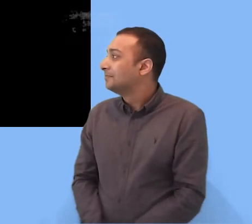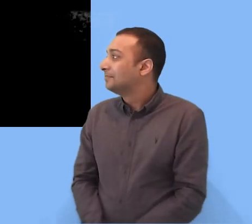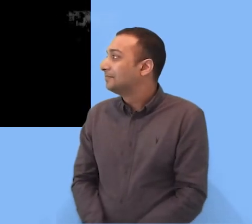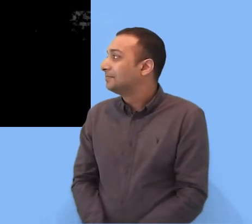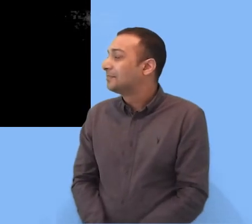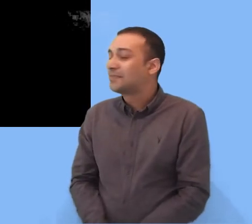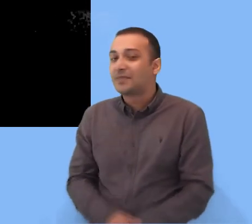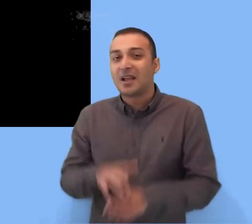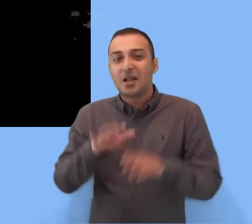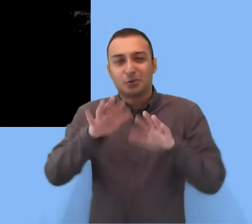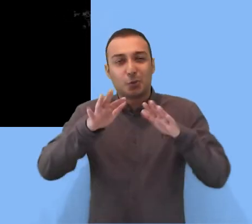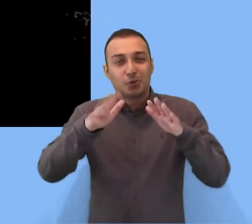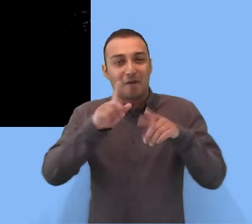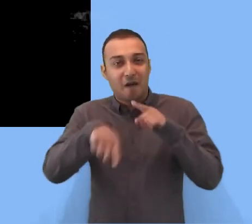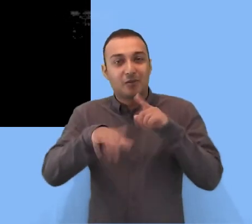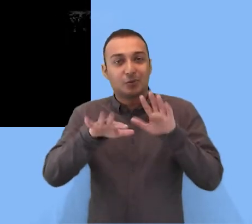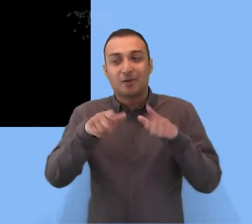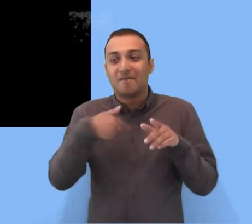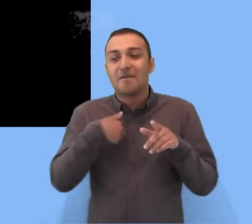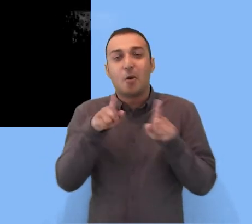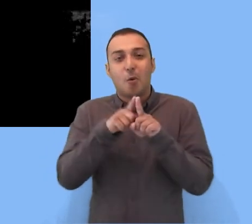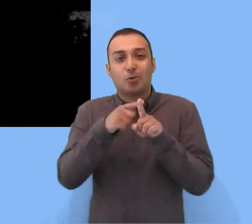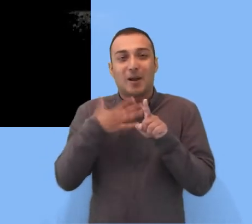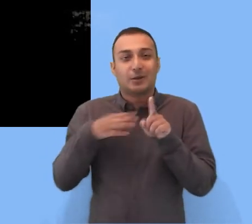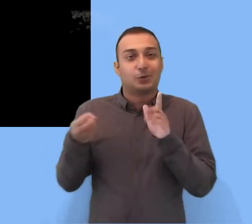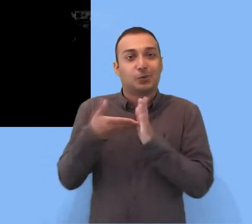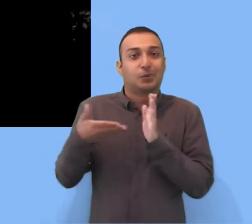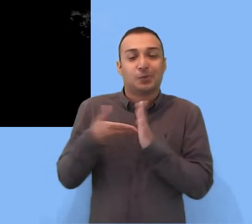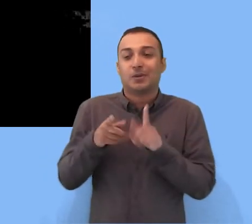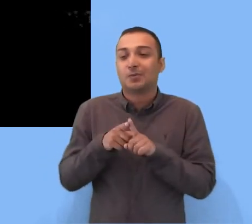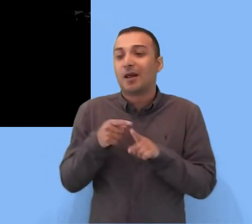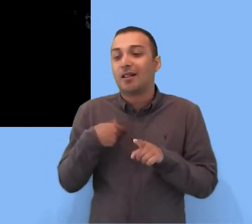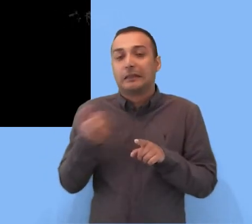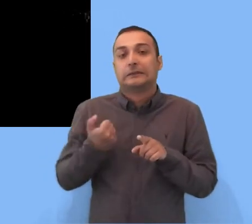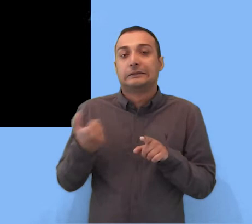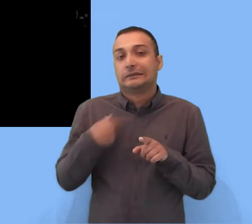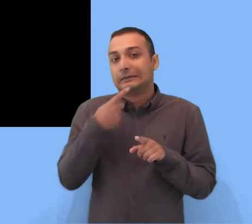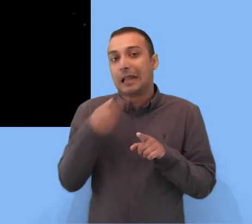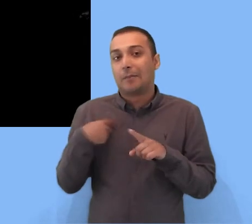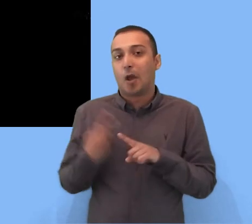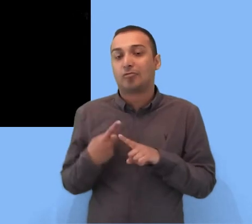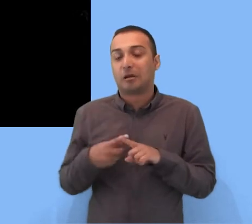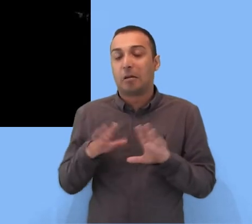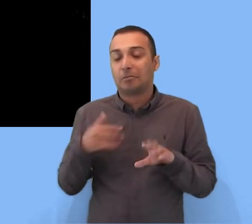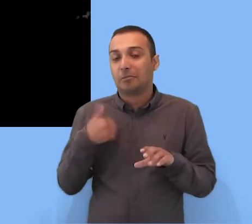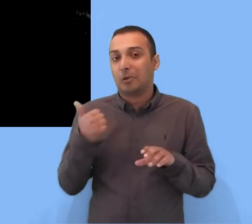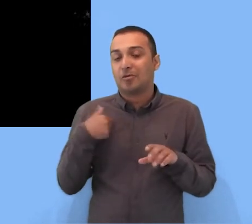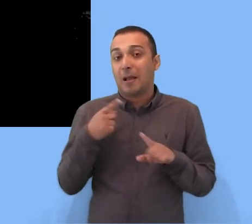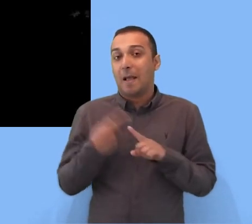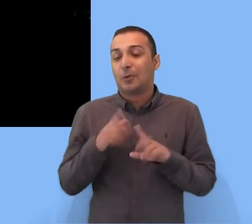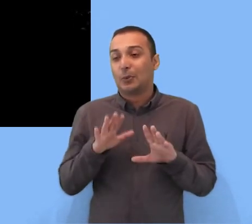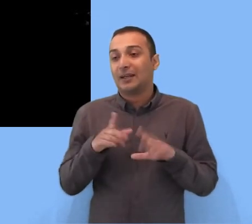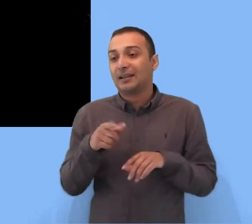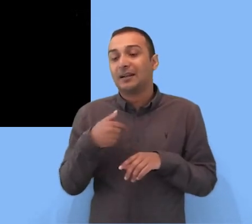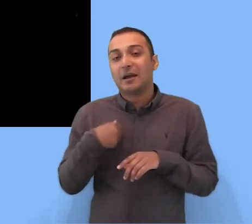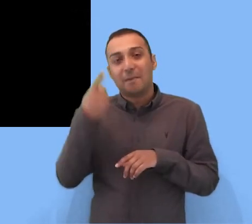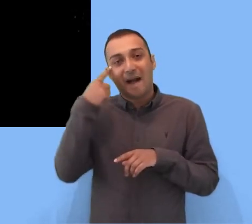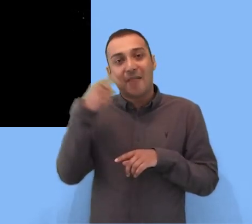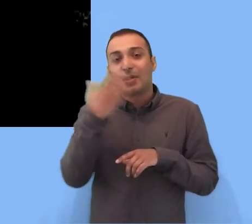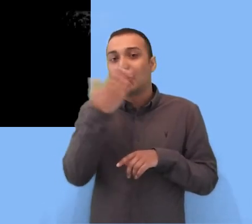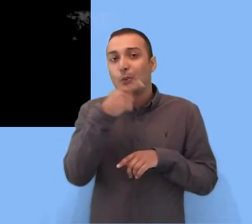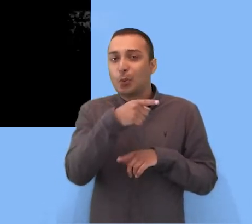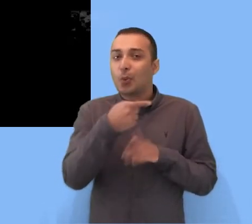So I'm going to hurry along. I'll be quick in my bit. One is, I think schools often talk to